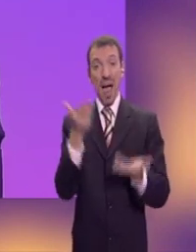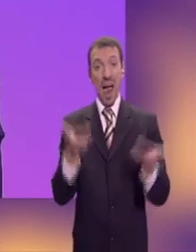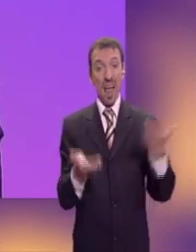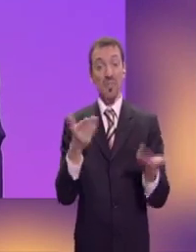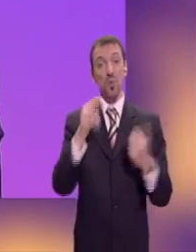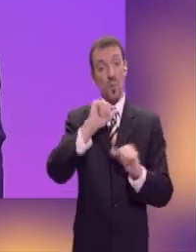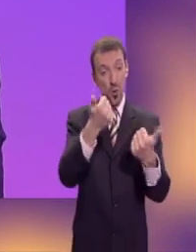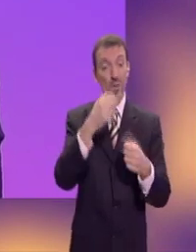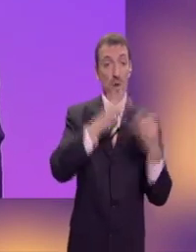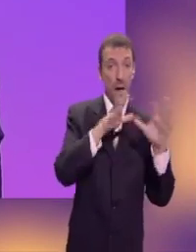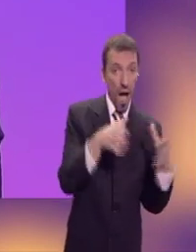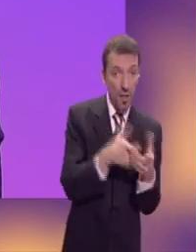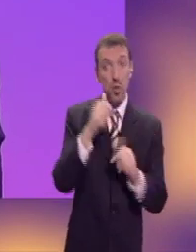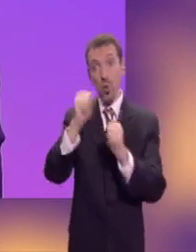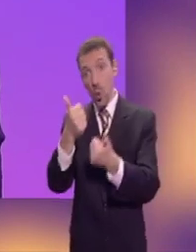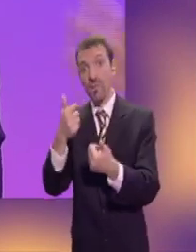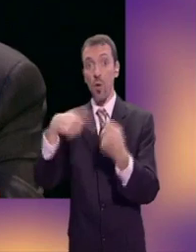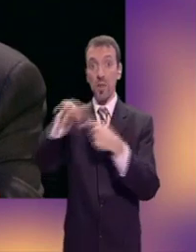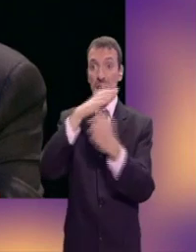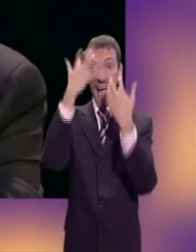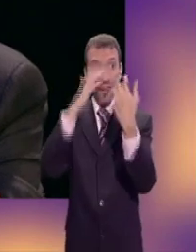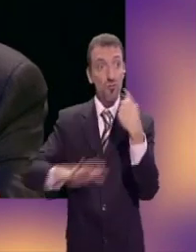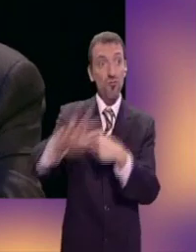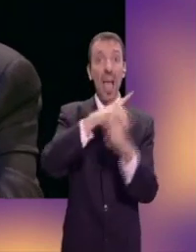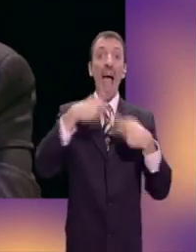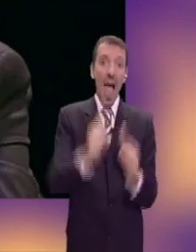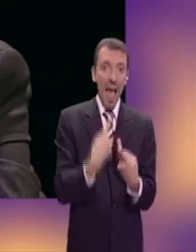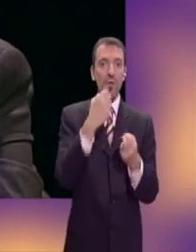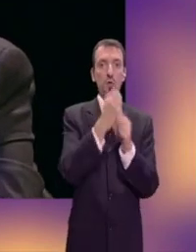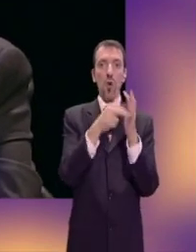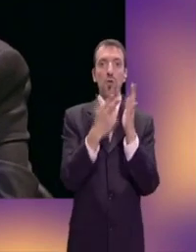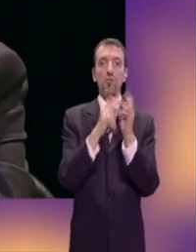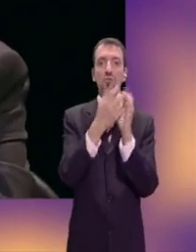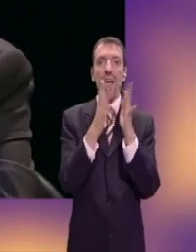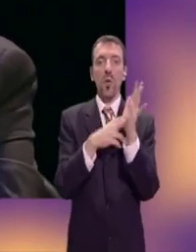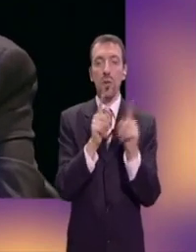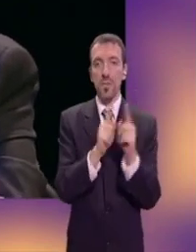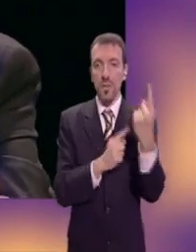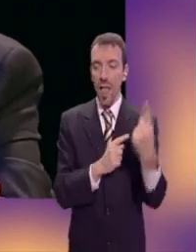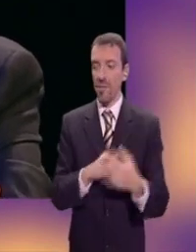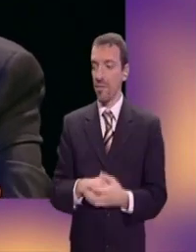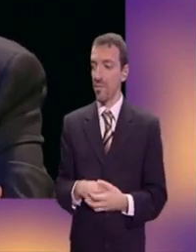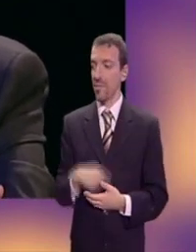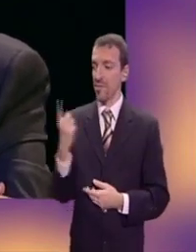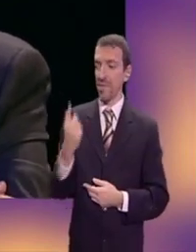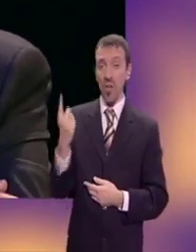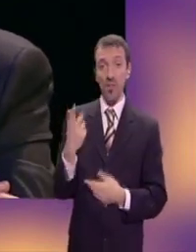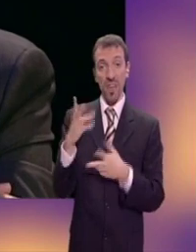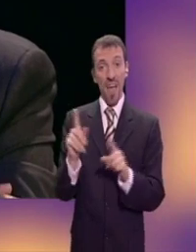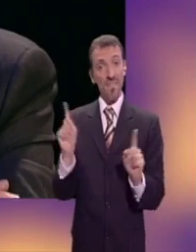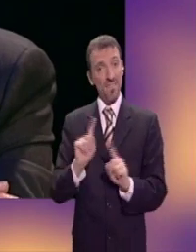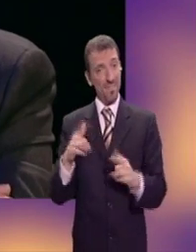good for the country, and good for Gordon Brown as well. David, from the safe distance of being outside I'm a the Democrat, Labour Party, and I was...